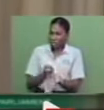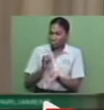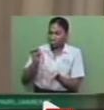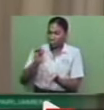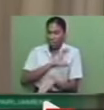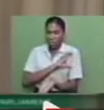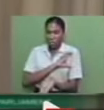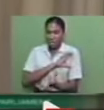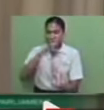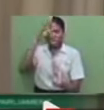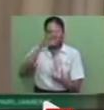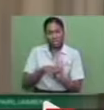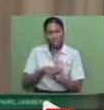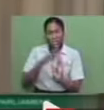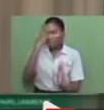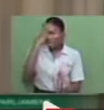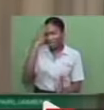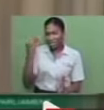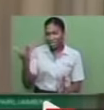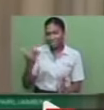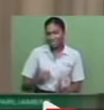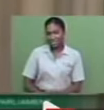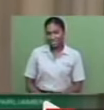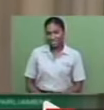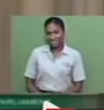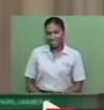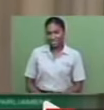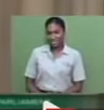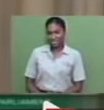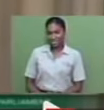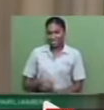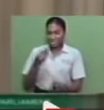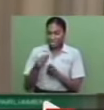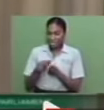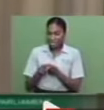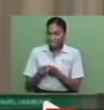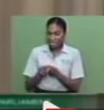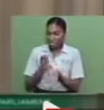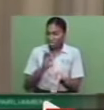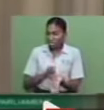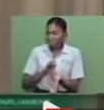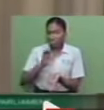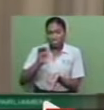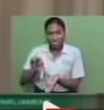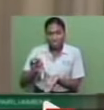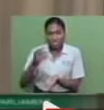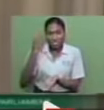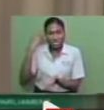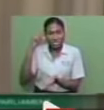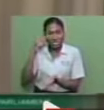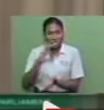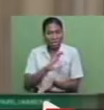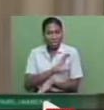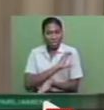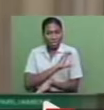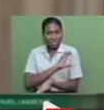There has been an overall reduction for the TTPS in the item known as goods and